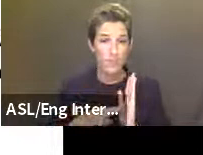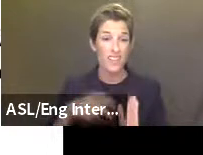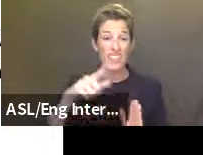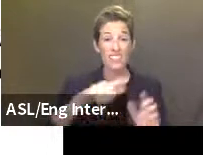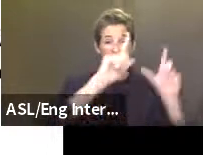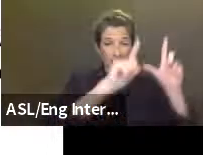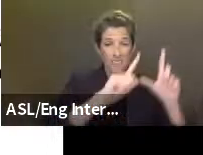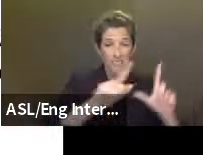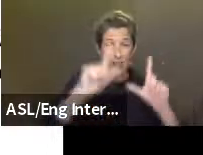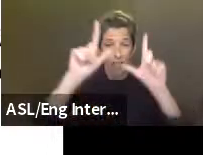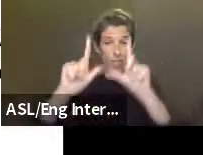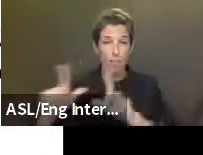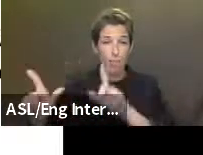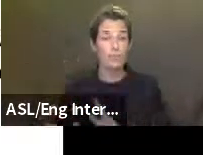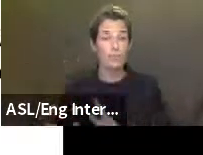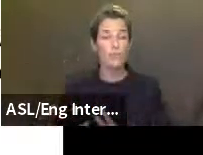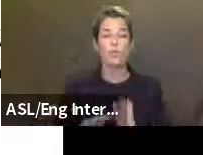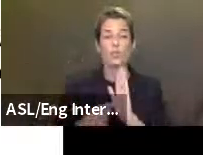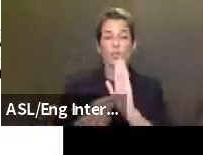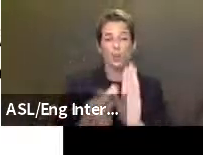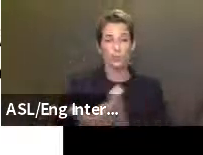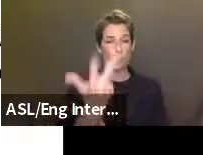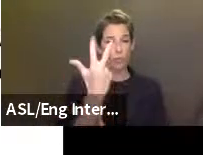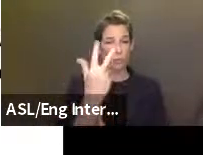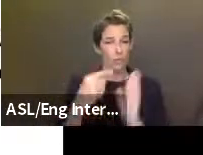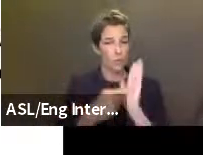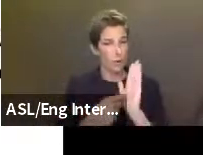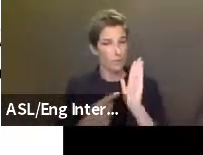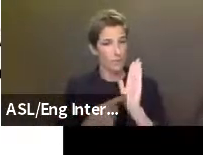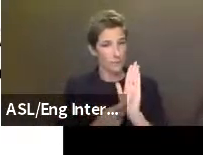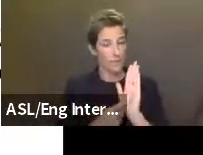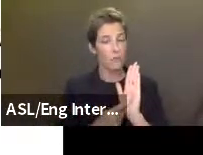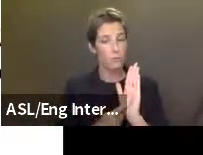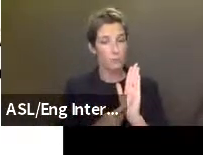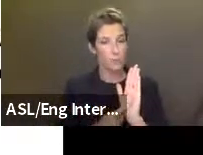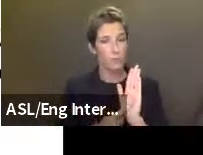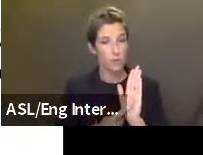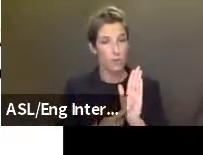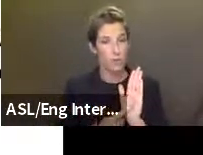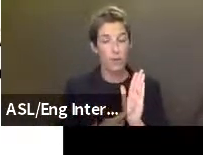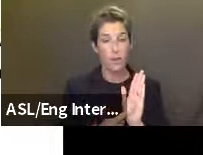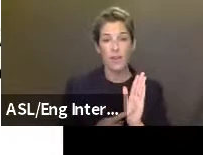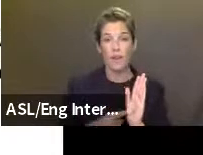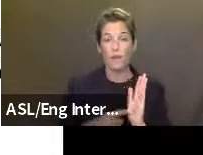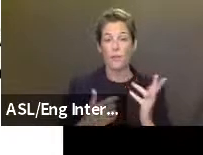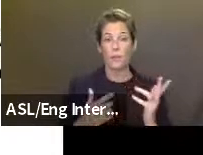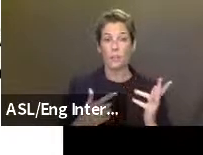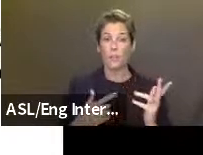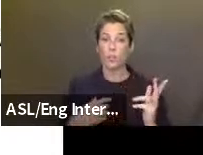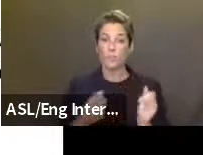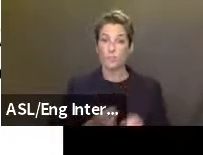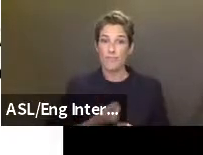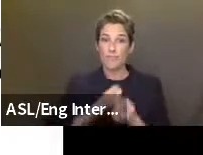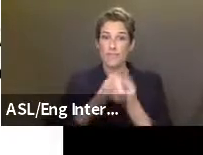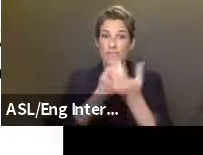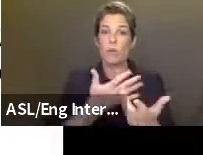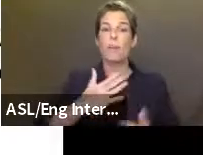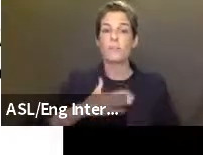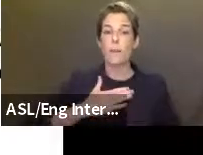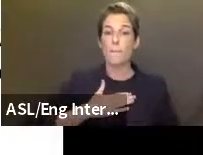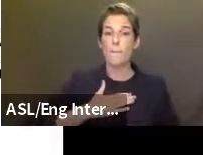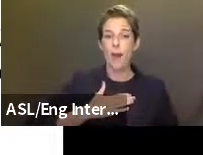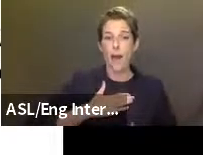three separate representations and links them to articulate my multi-dimensional journeys. This